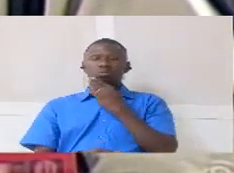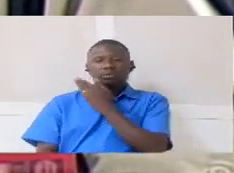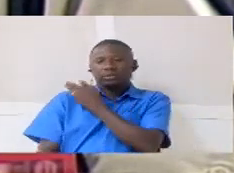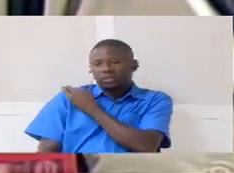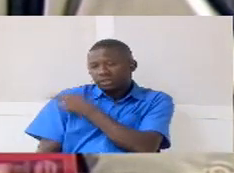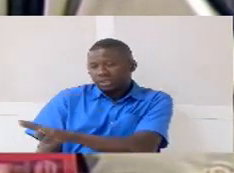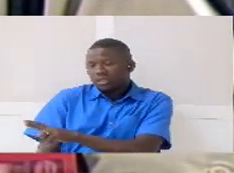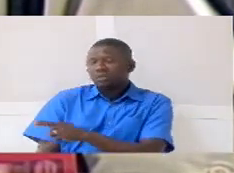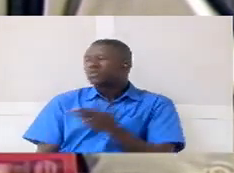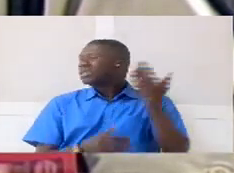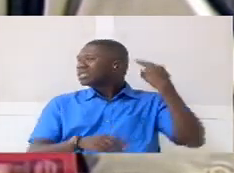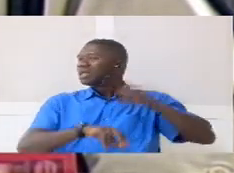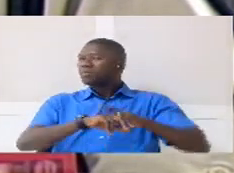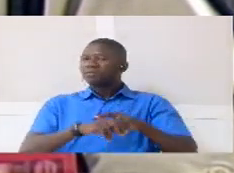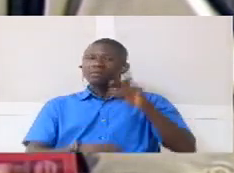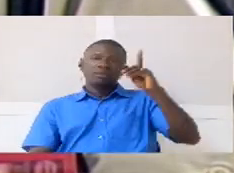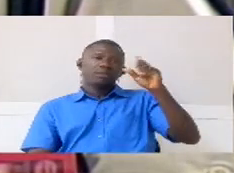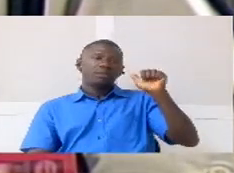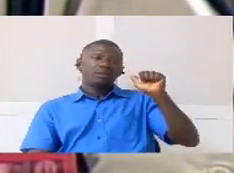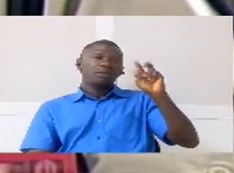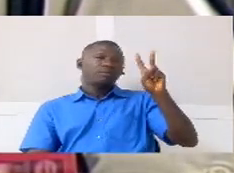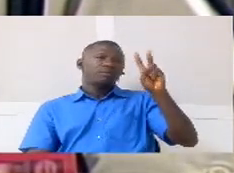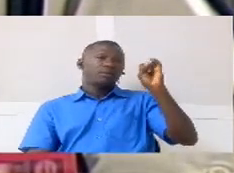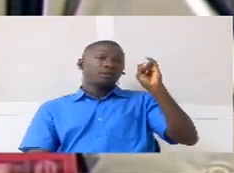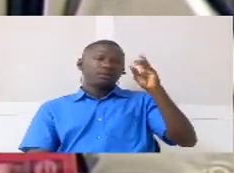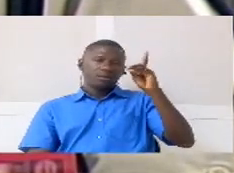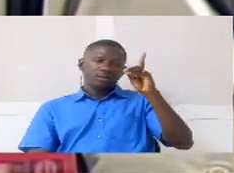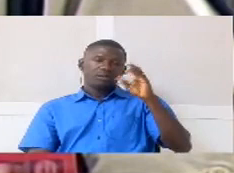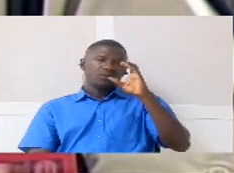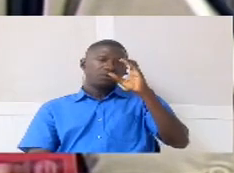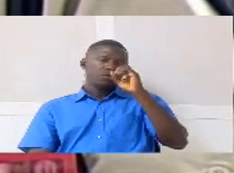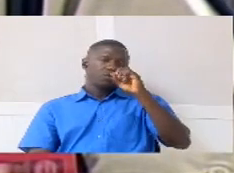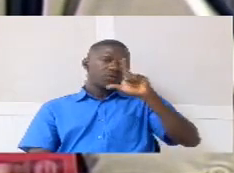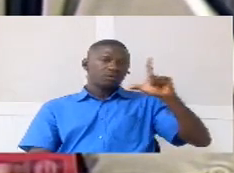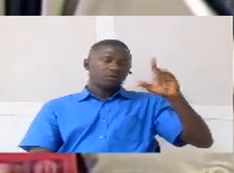Colley, but I have tried to inquire from her the reasons for her